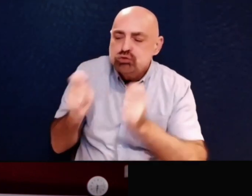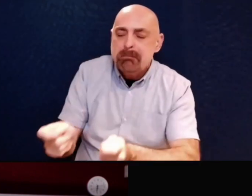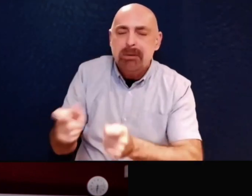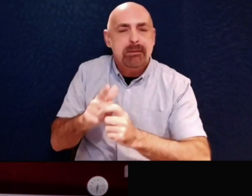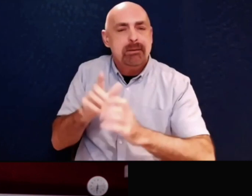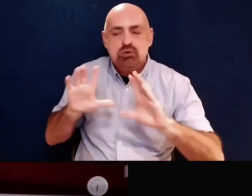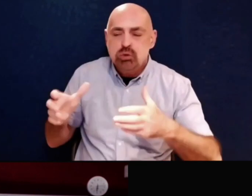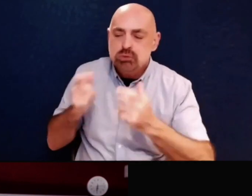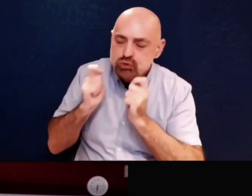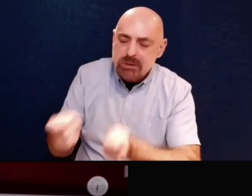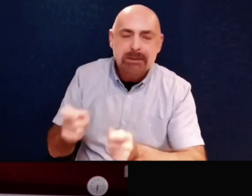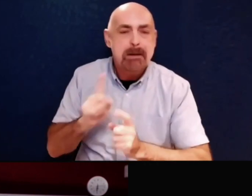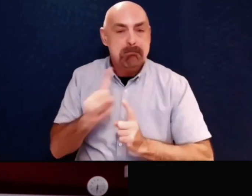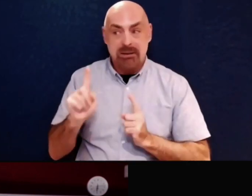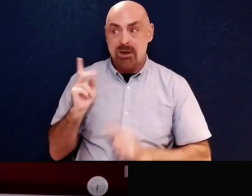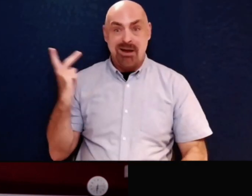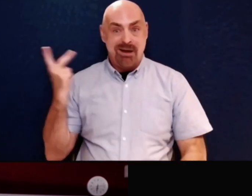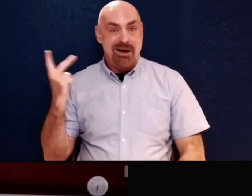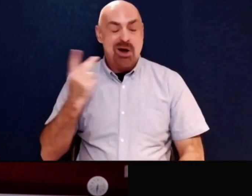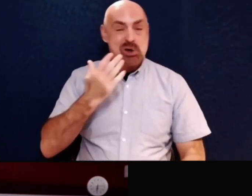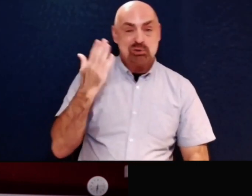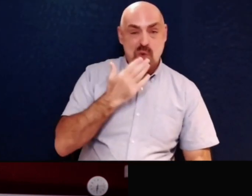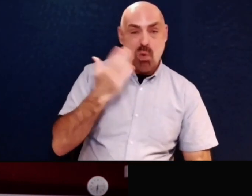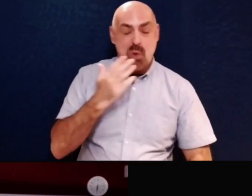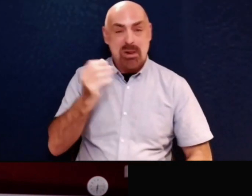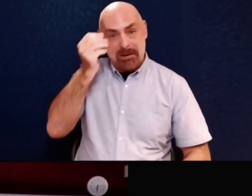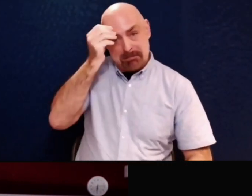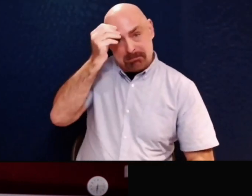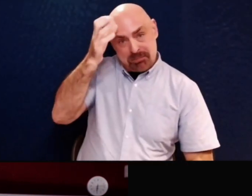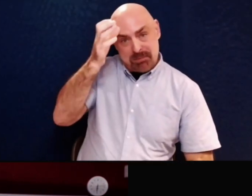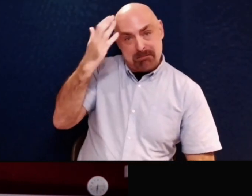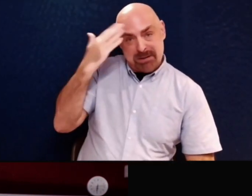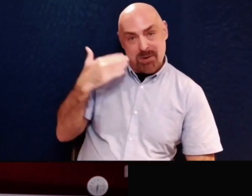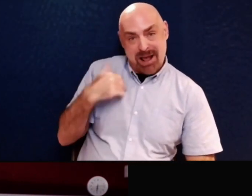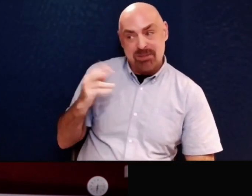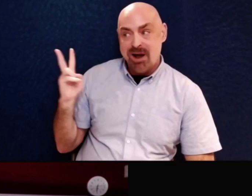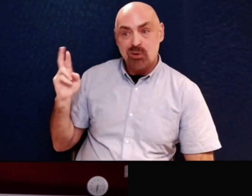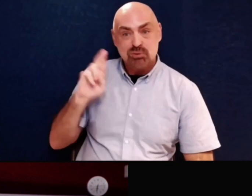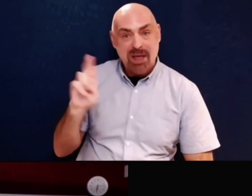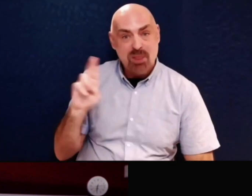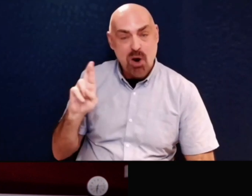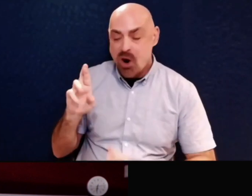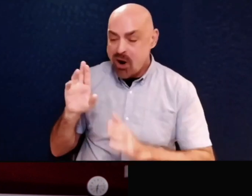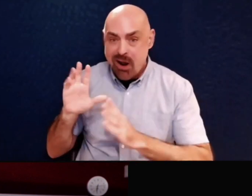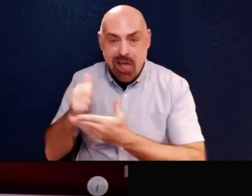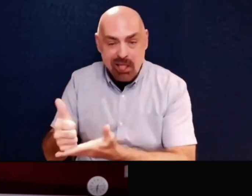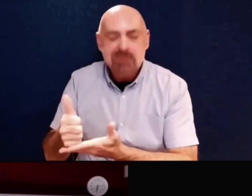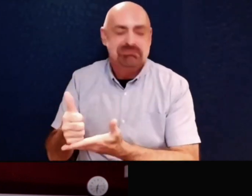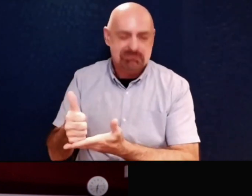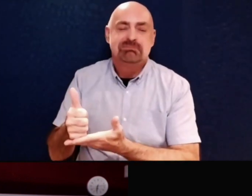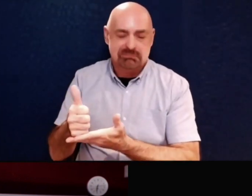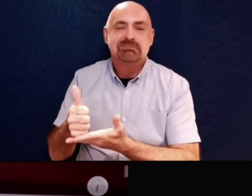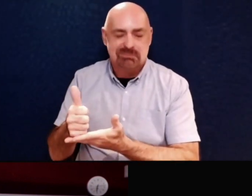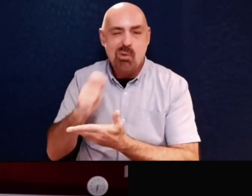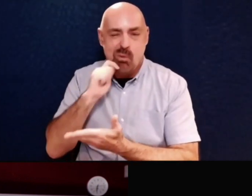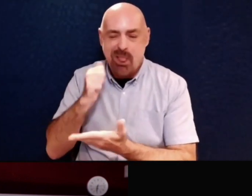but that ability to shift the culture within the schools and support schools in how they can address broader factors that can affect mental health, for